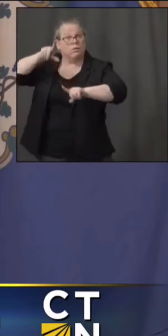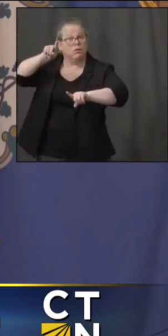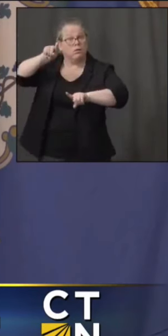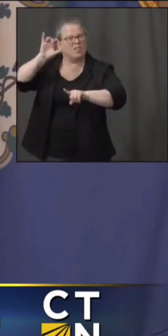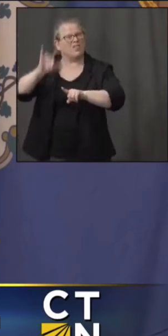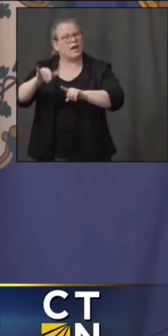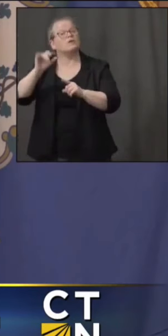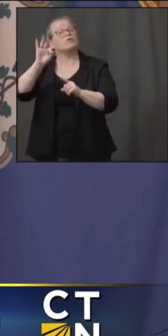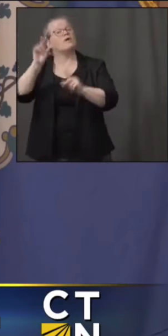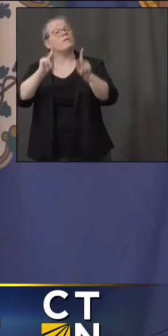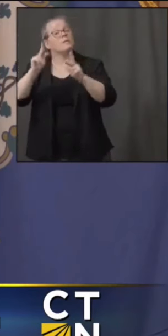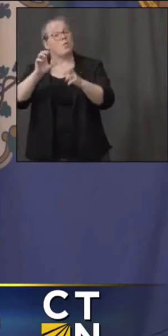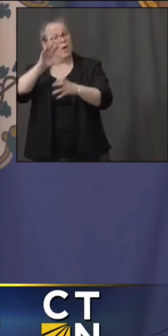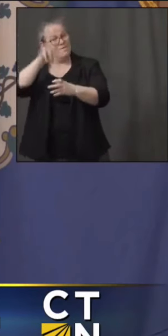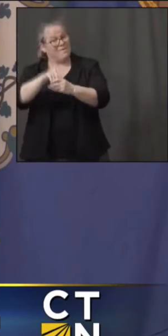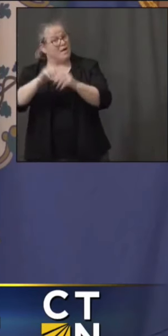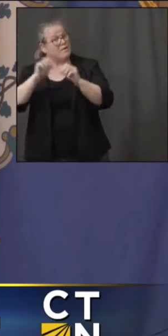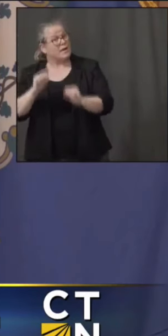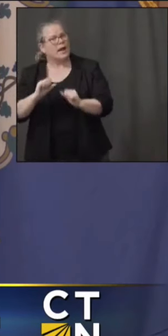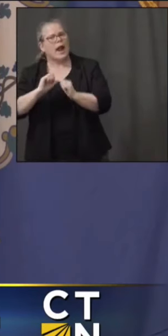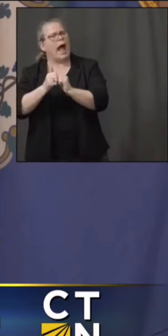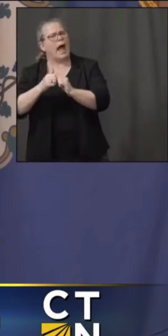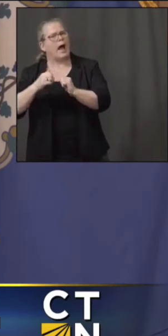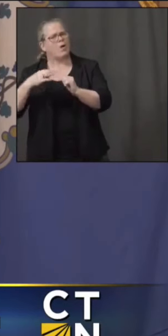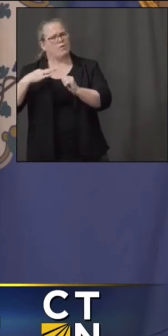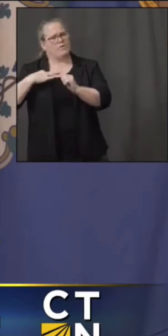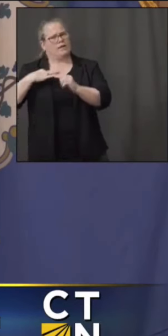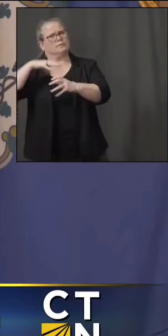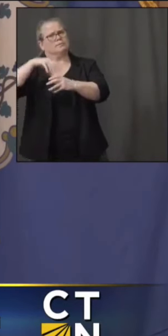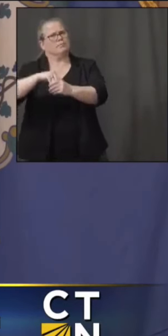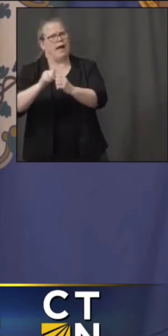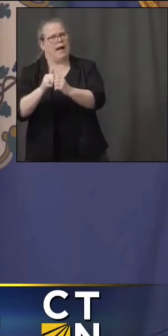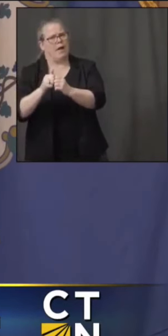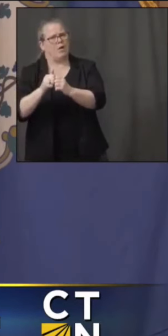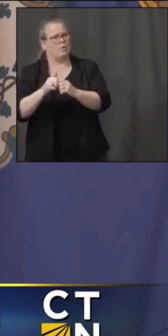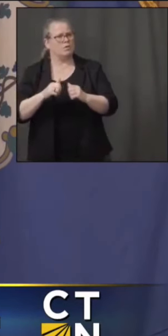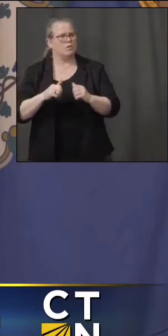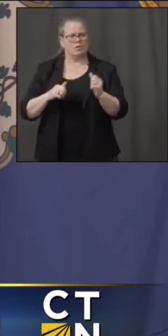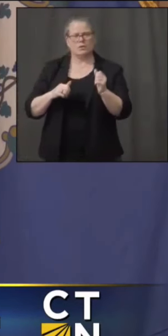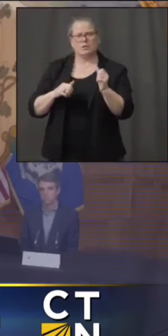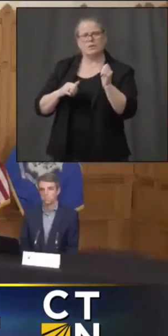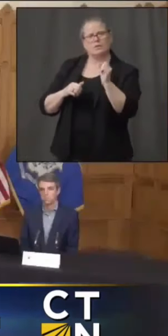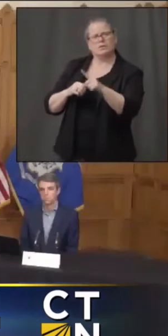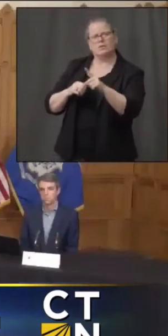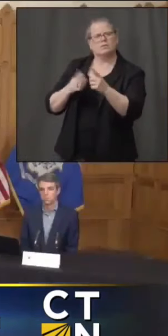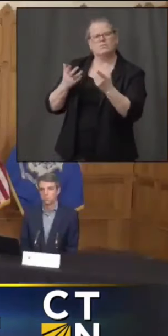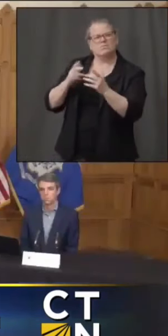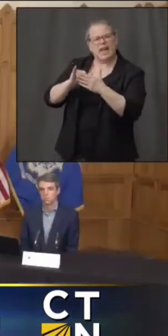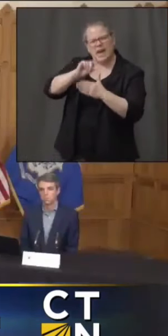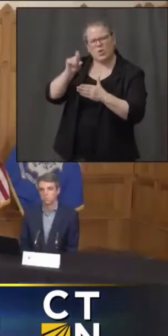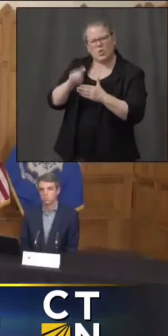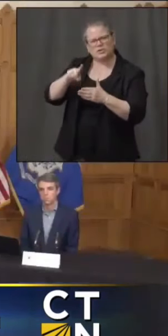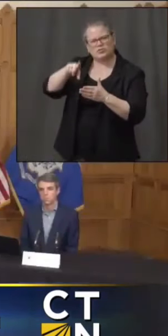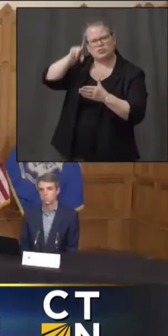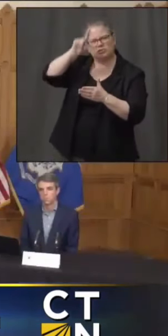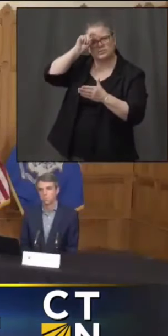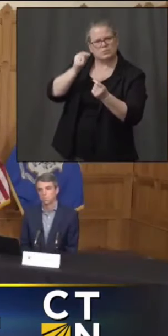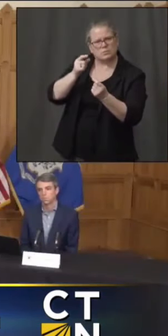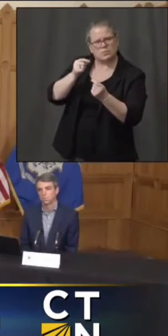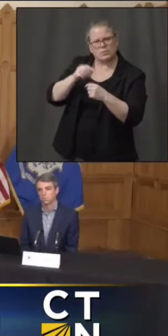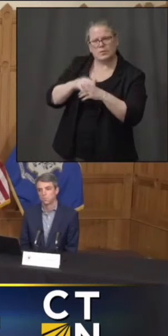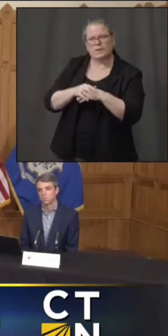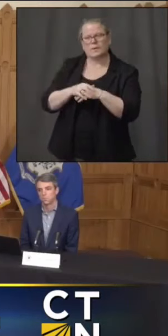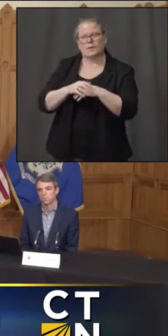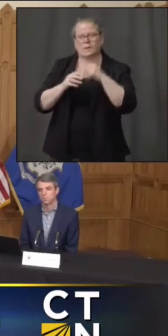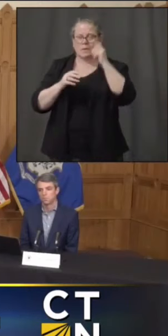like to? Did you follow that? Let me take a stab at that